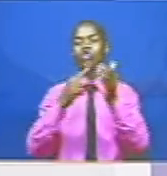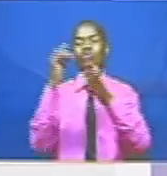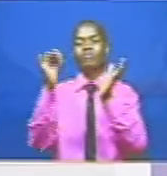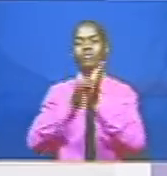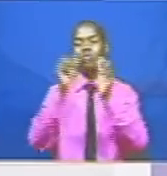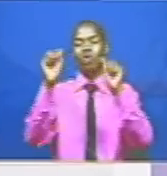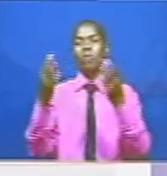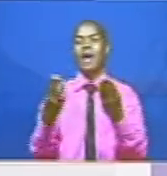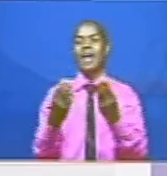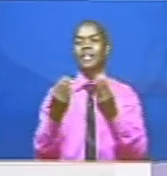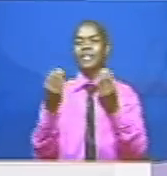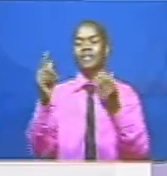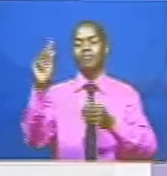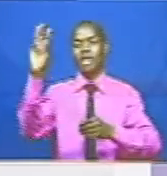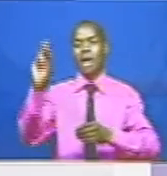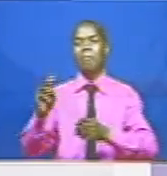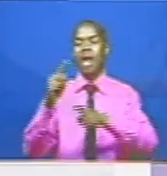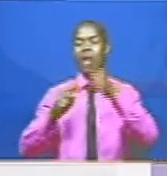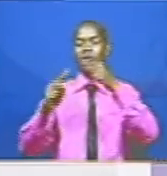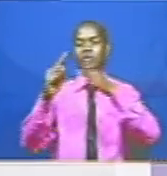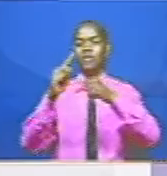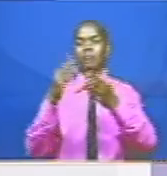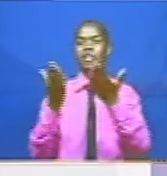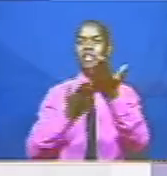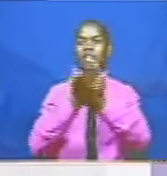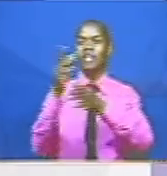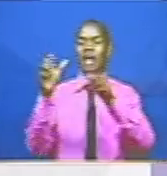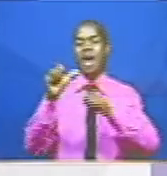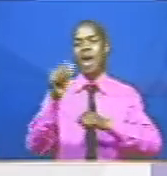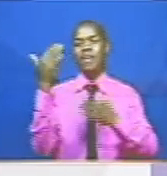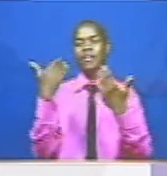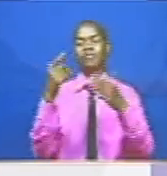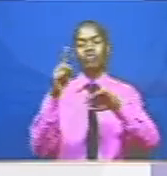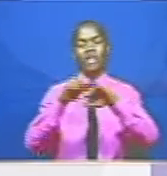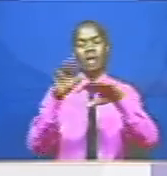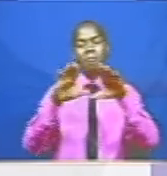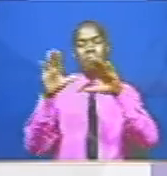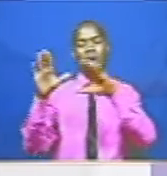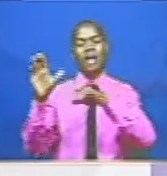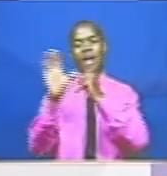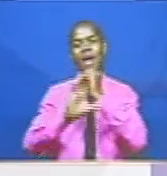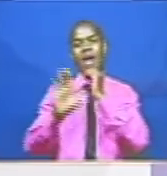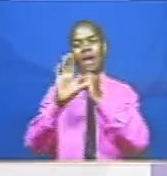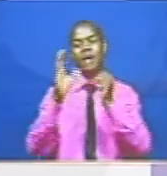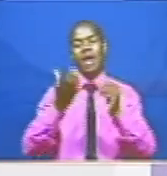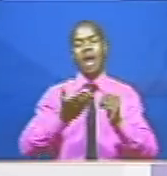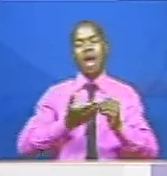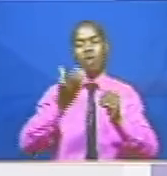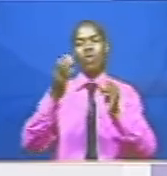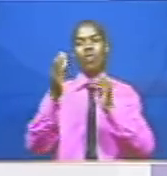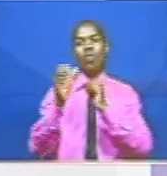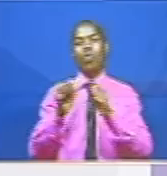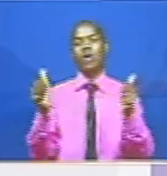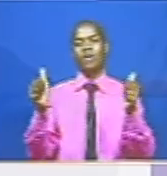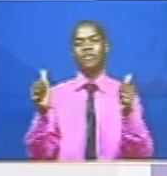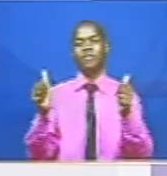them to start interacting with us. Another thing is that when we market our country very well and showcase what we have here in Kenya,